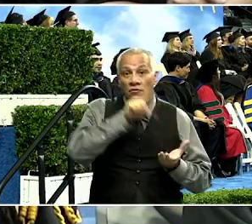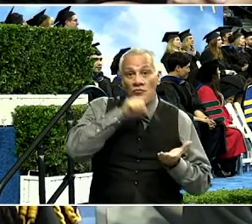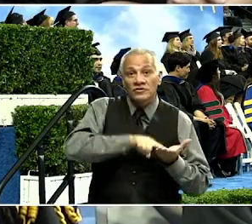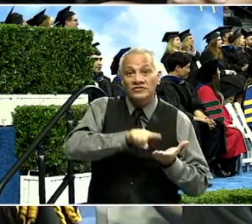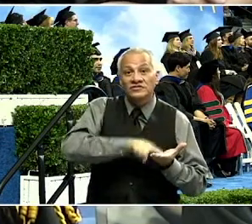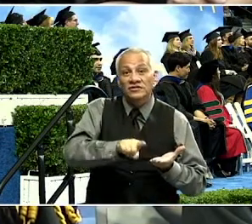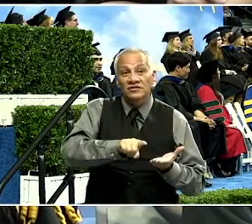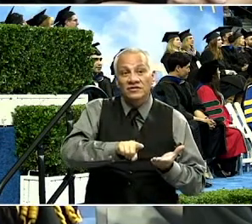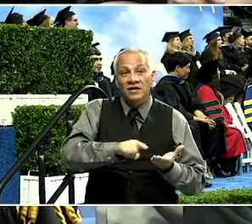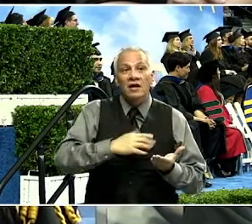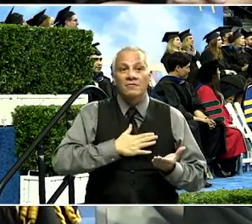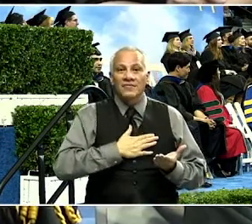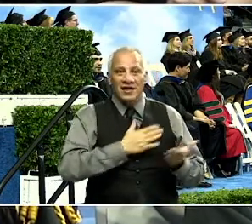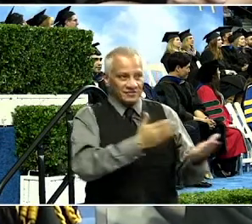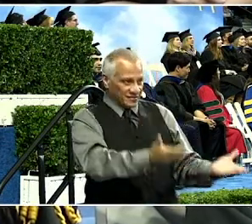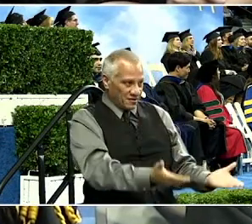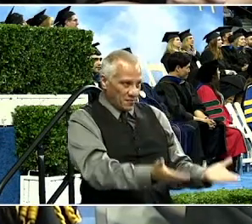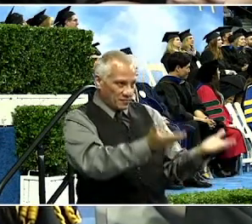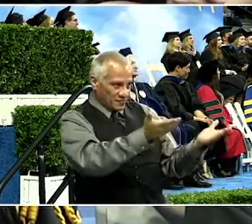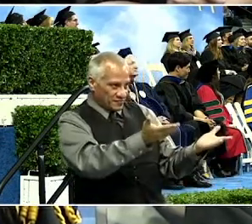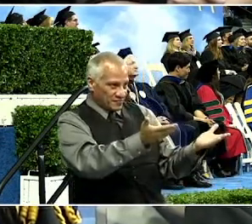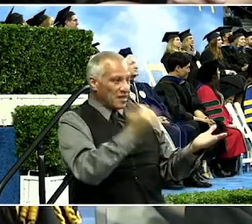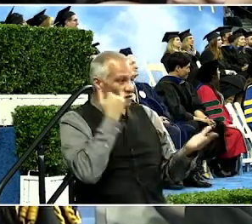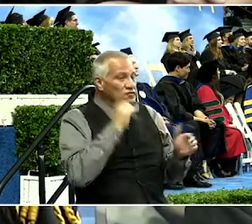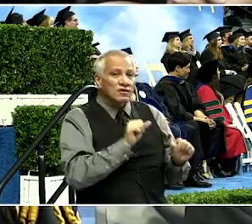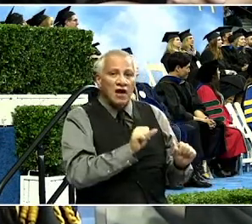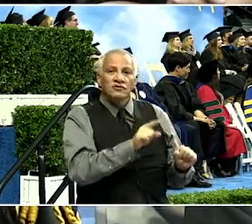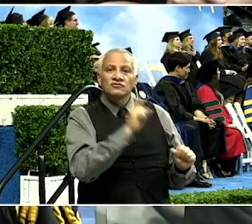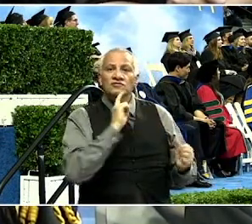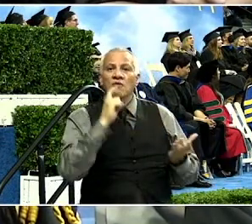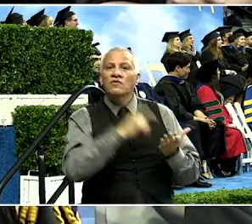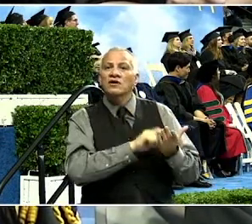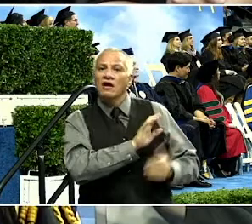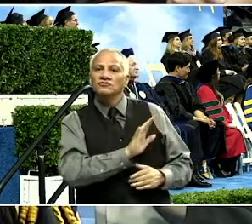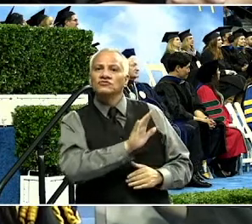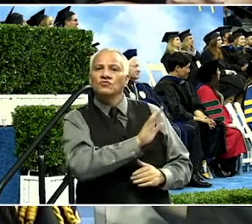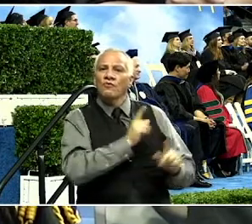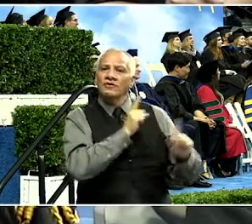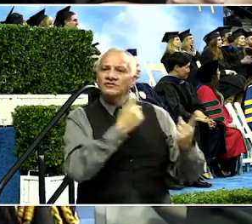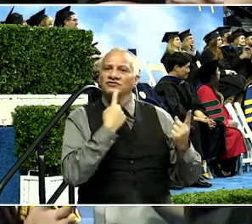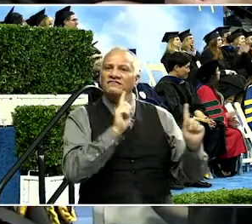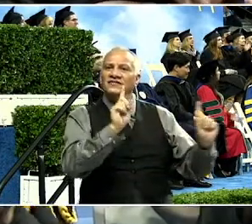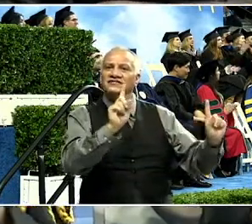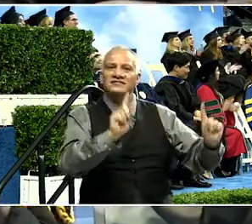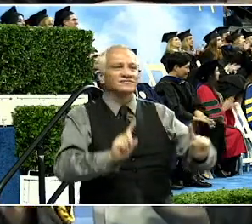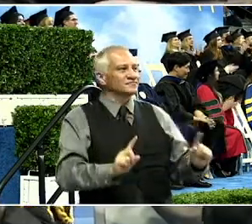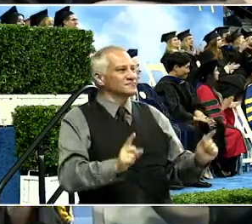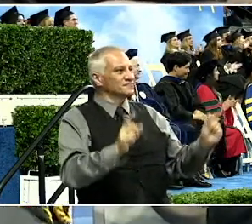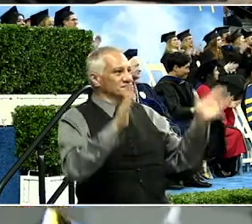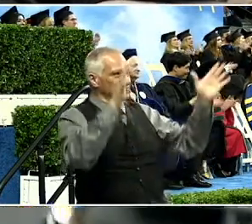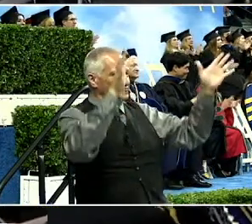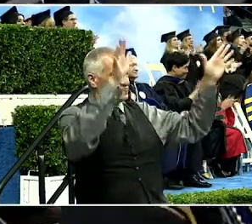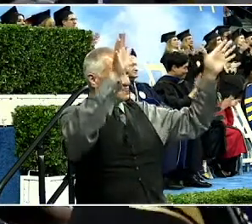research, please stand if you're able so that we can recognize your achievements.